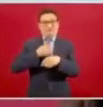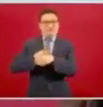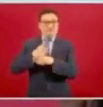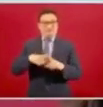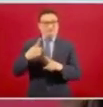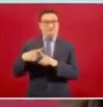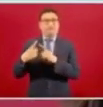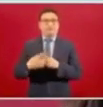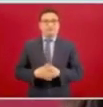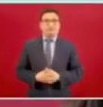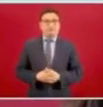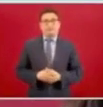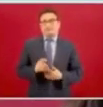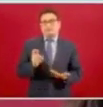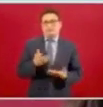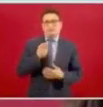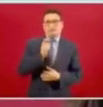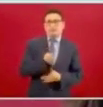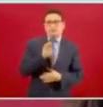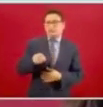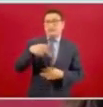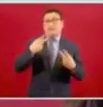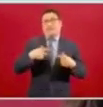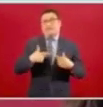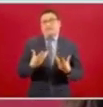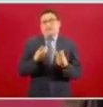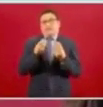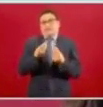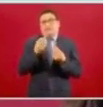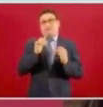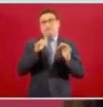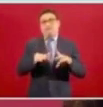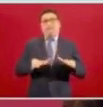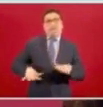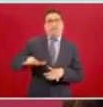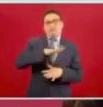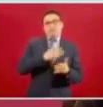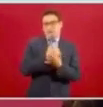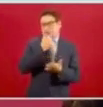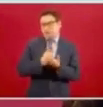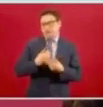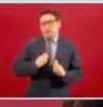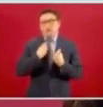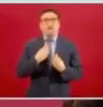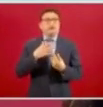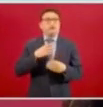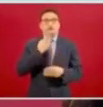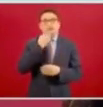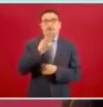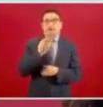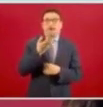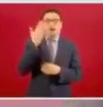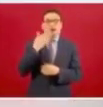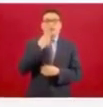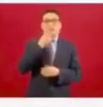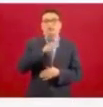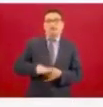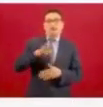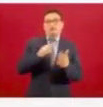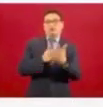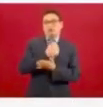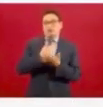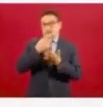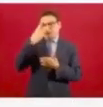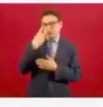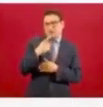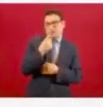total number of infected confirmed cases, and of course Mexico City will continue to be the place with the highest number of